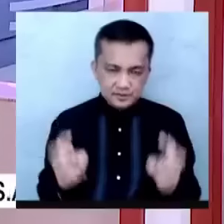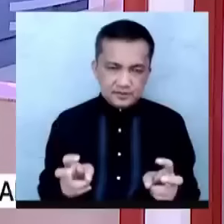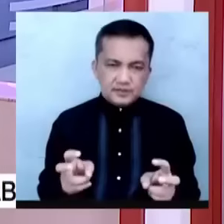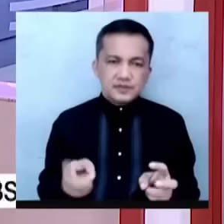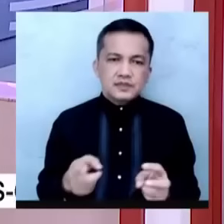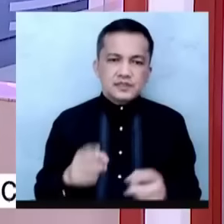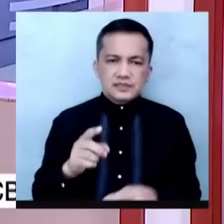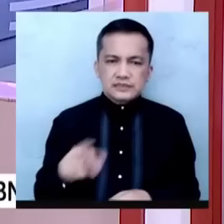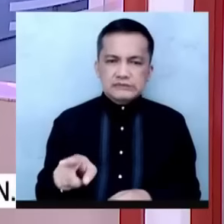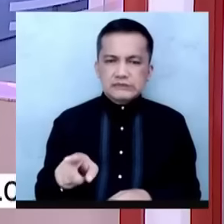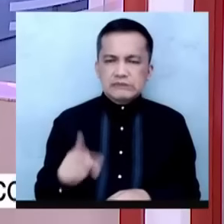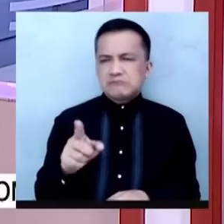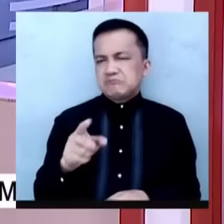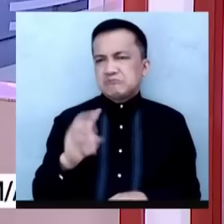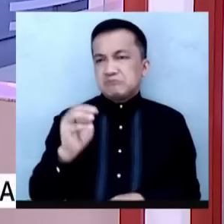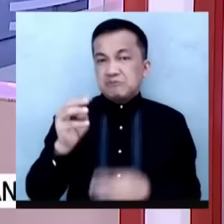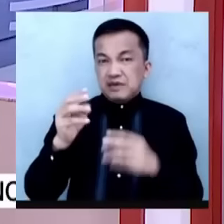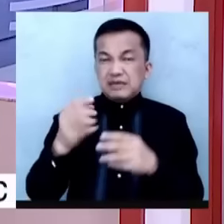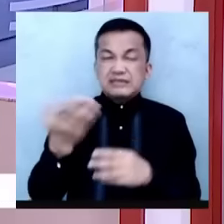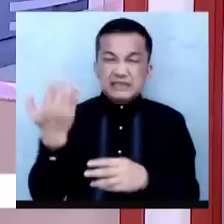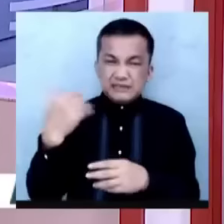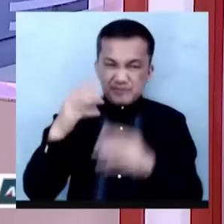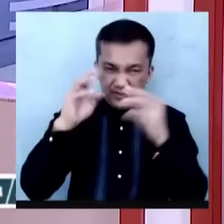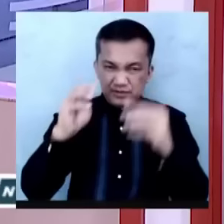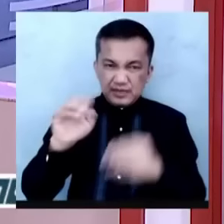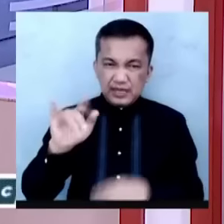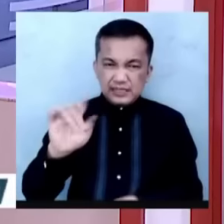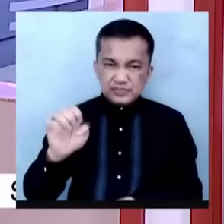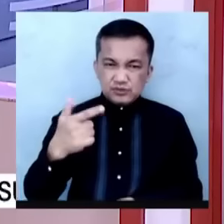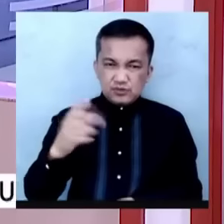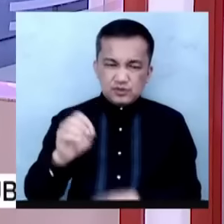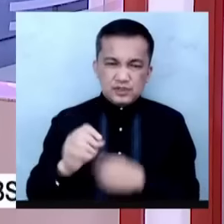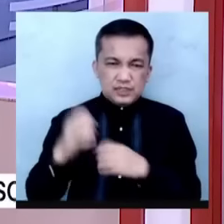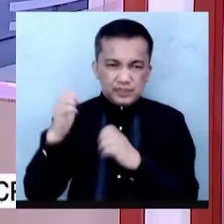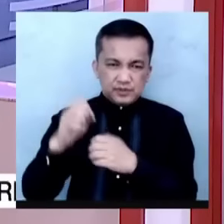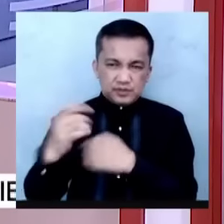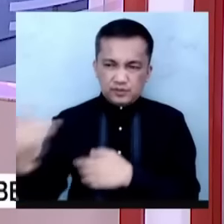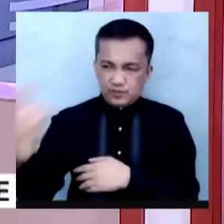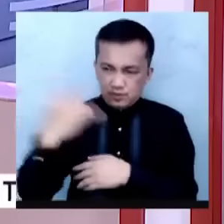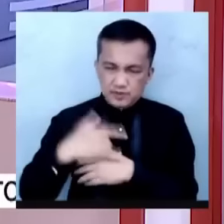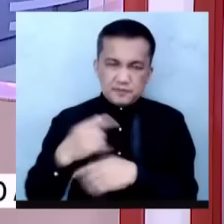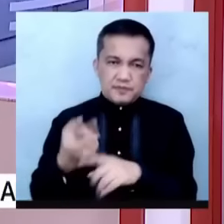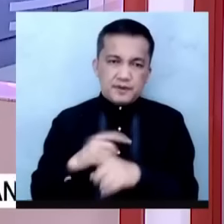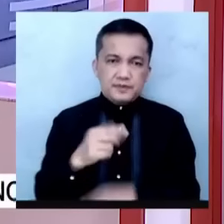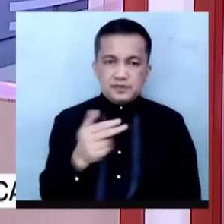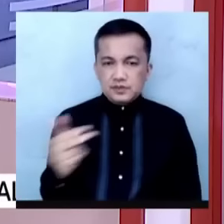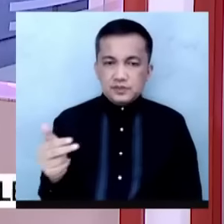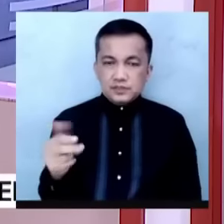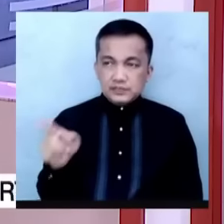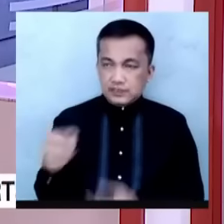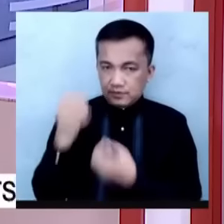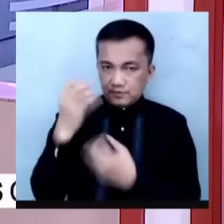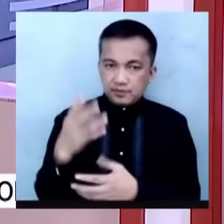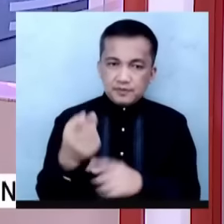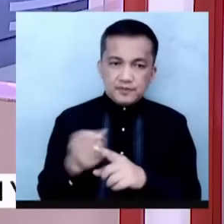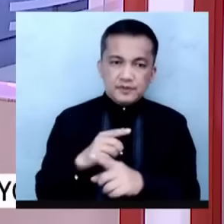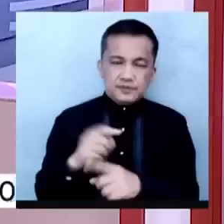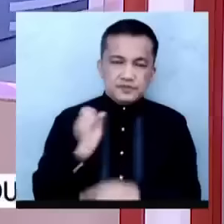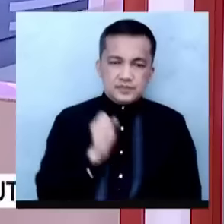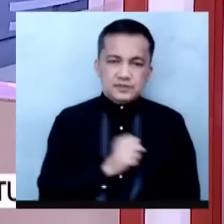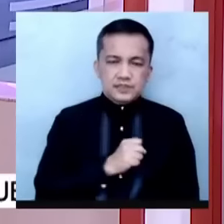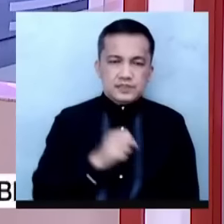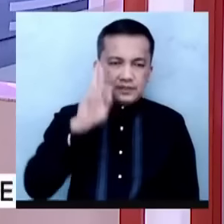Disgraced town mayor Alice Guo expected to be flown home Thursday evening from Indonesia. That information coming from Senator Raffi